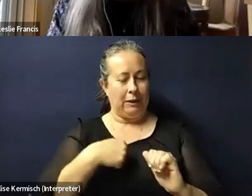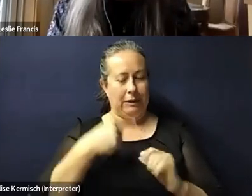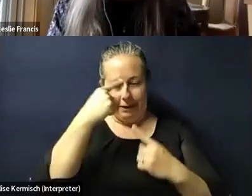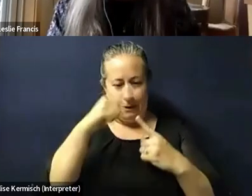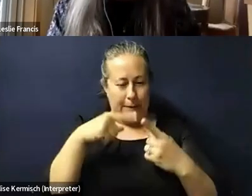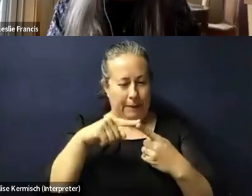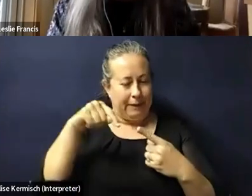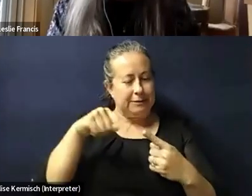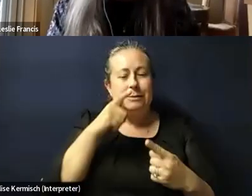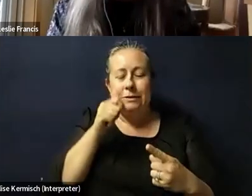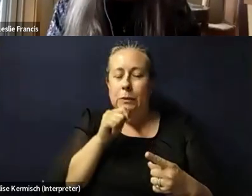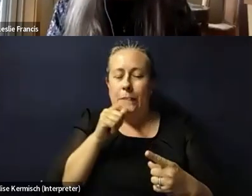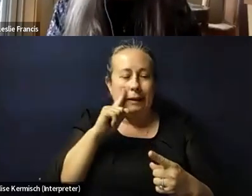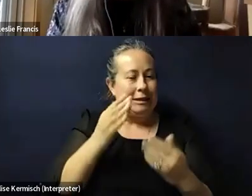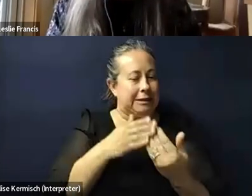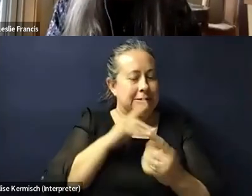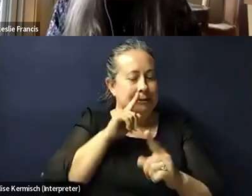think there's an easy answer.